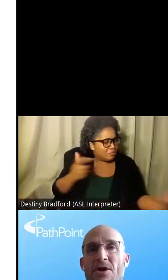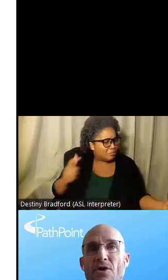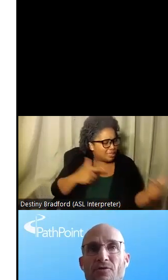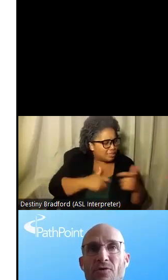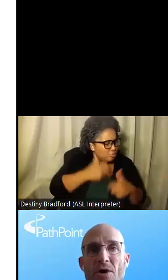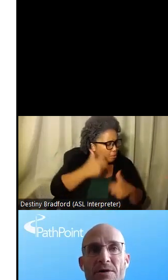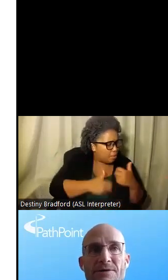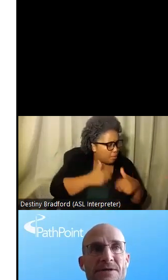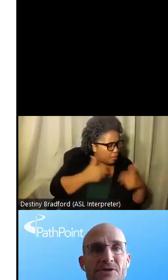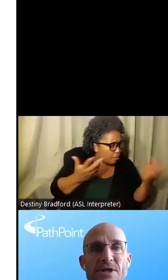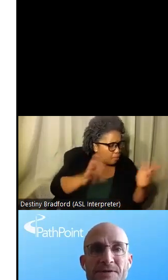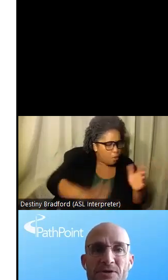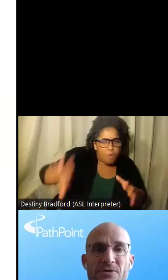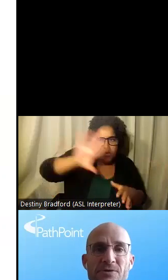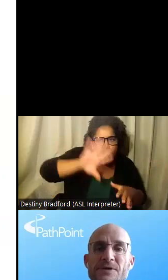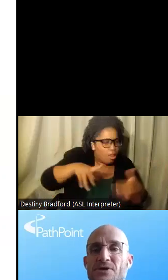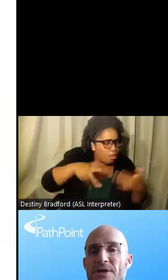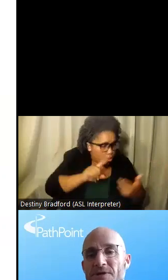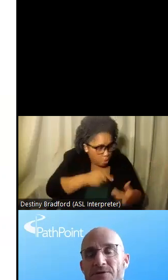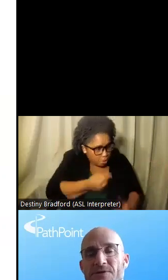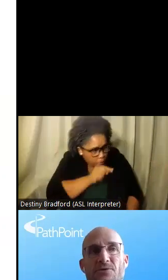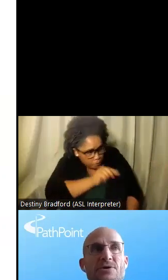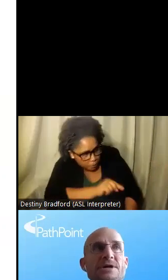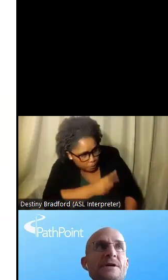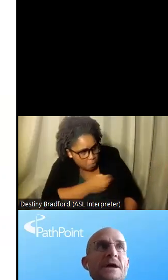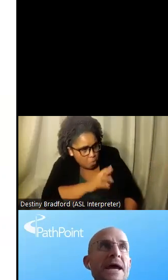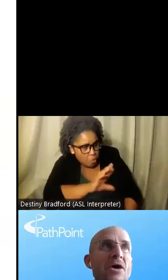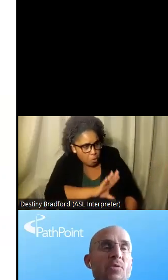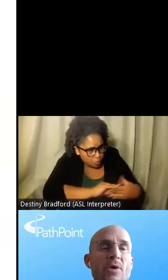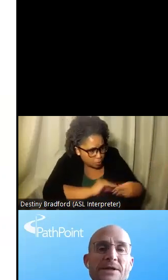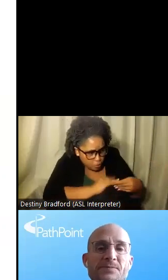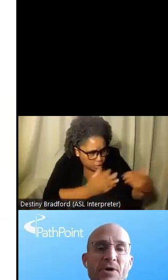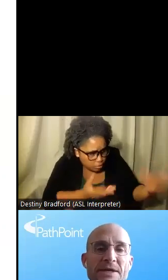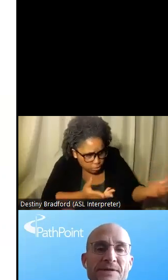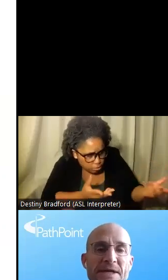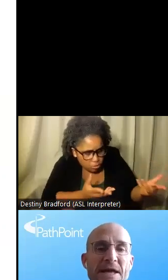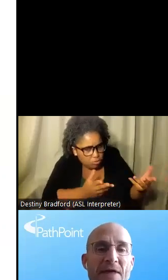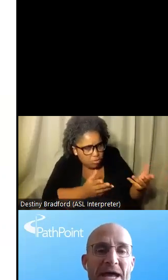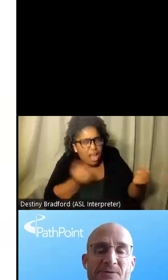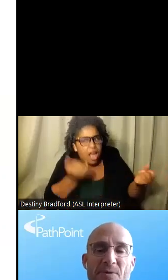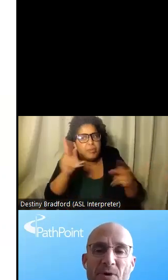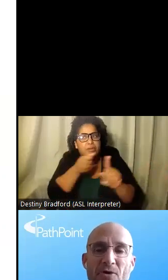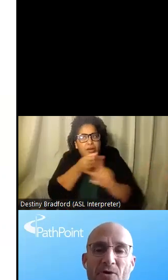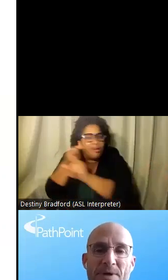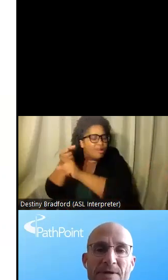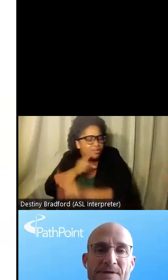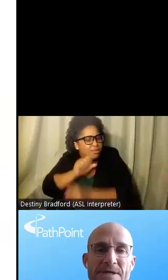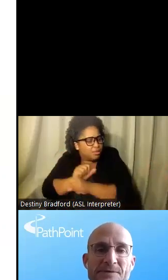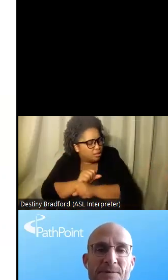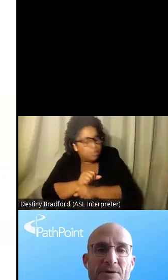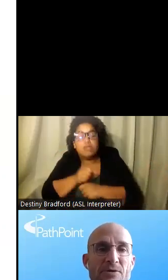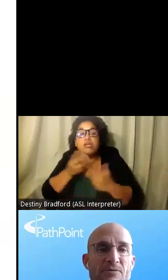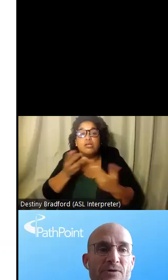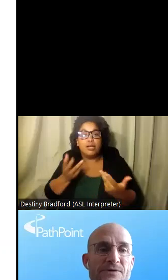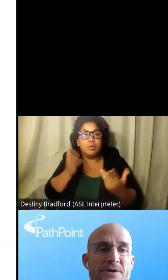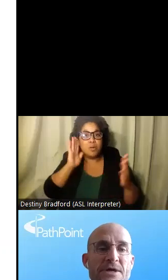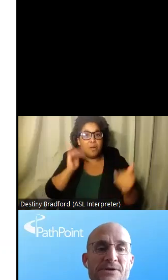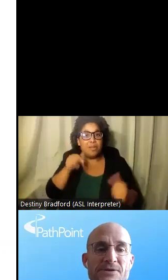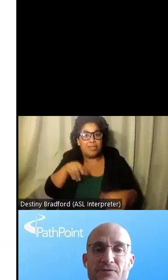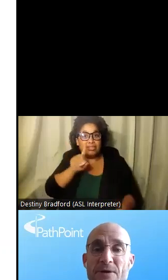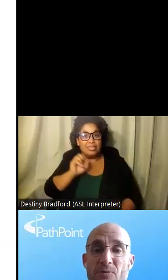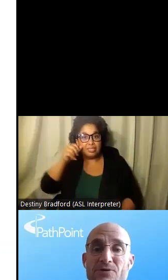problem overall? Is this just you? Is it just your story? How widespread is it? And that's what we're hoping this DSP